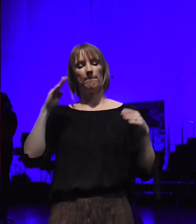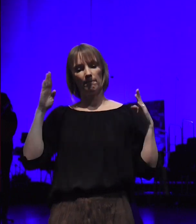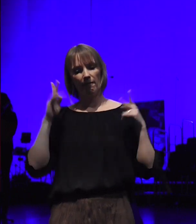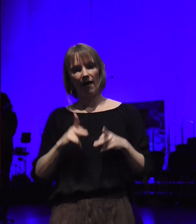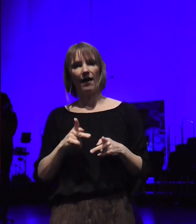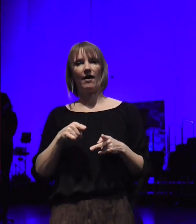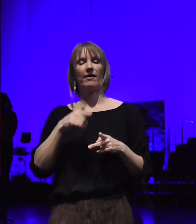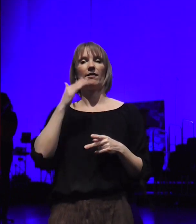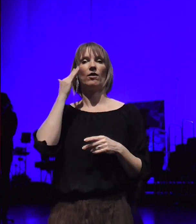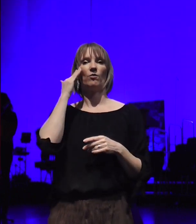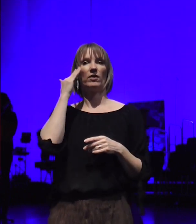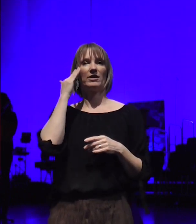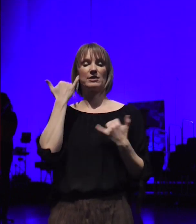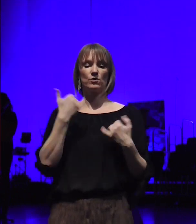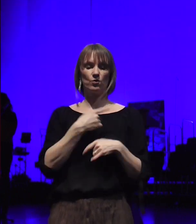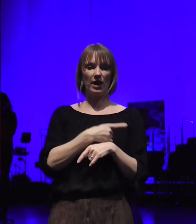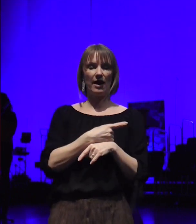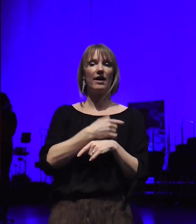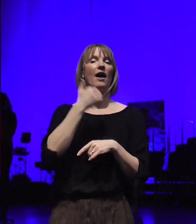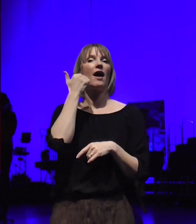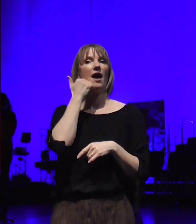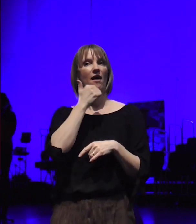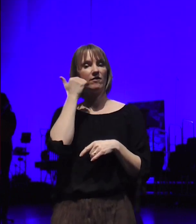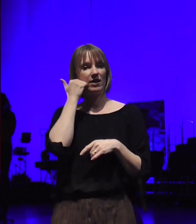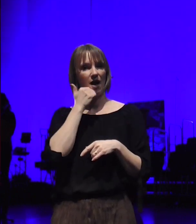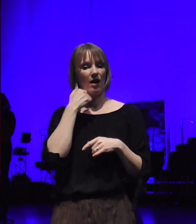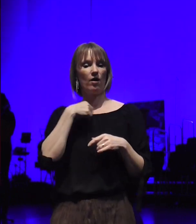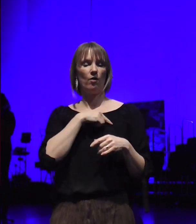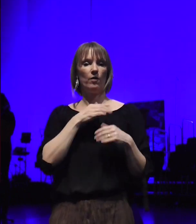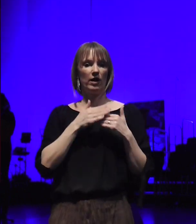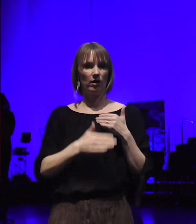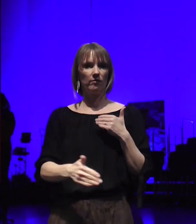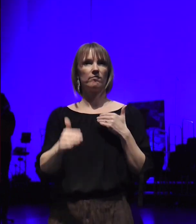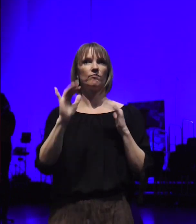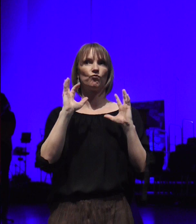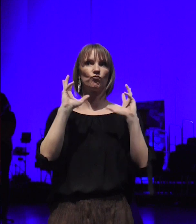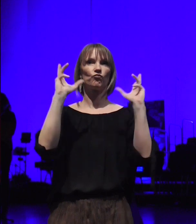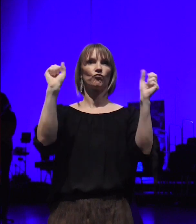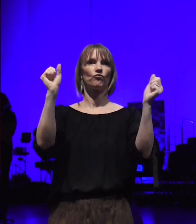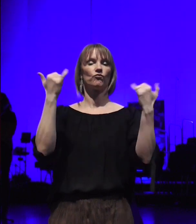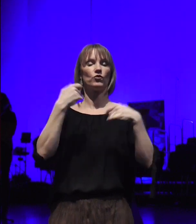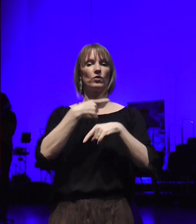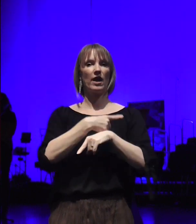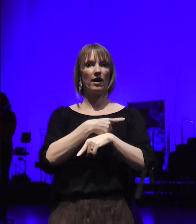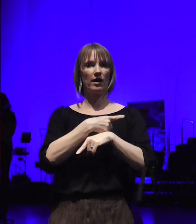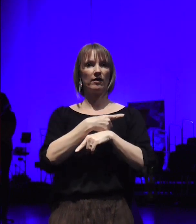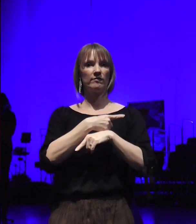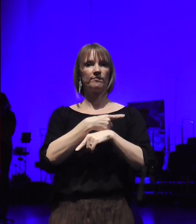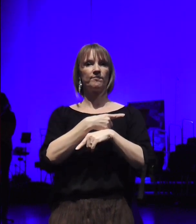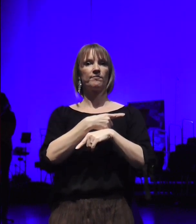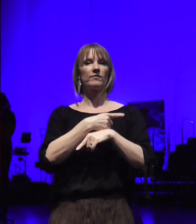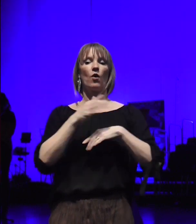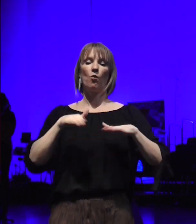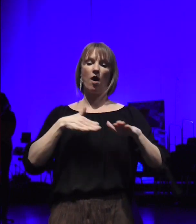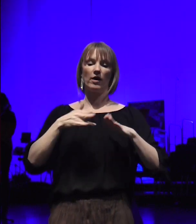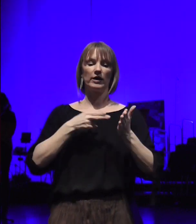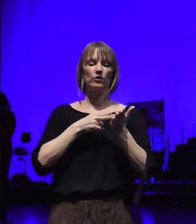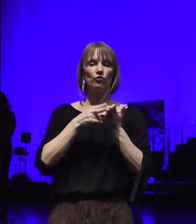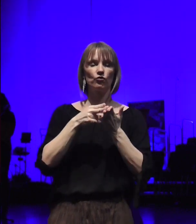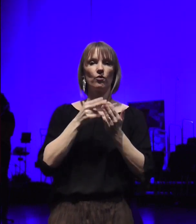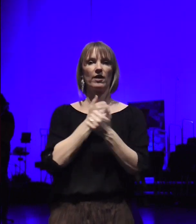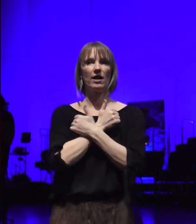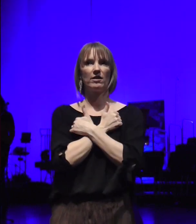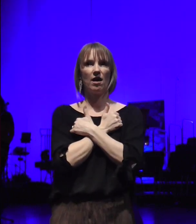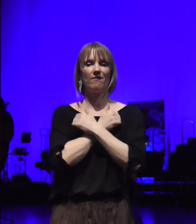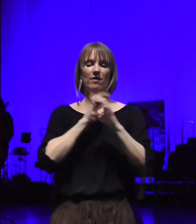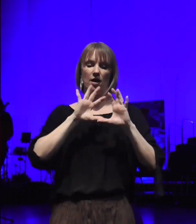this awareness today and every day as we go forth from this place today, walking in truth and love